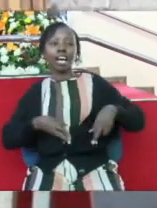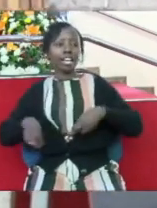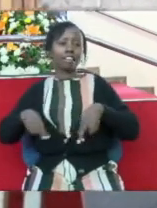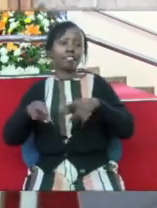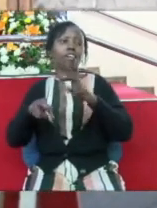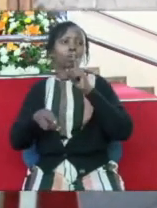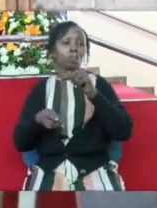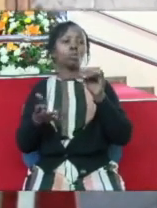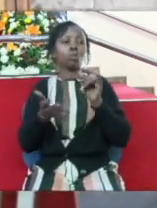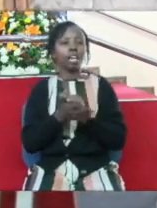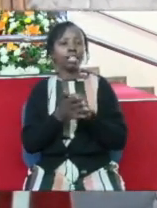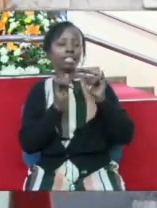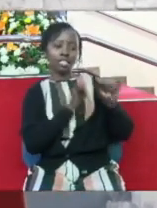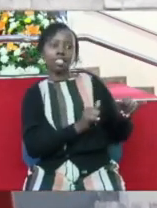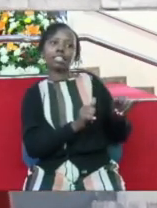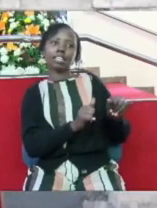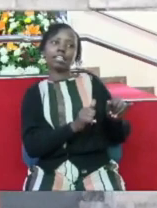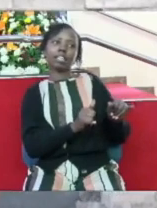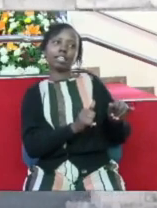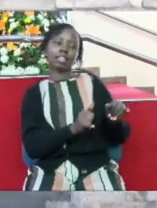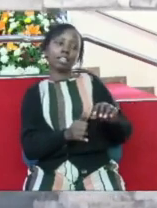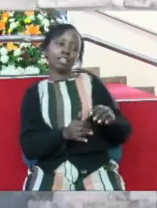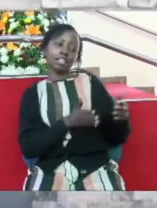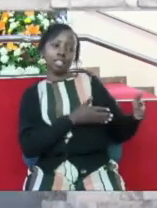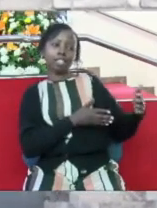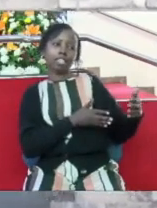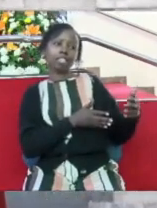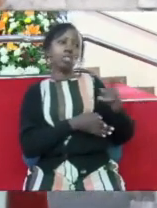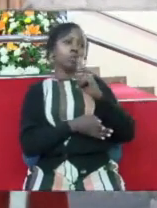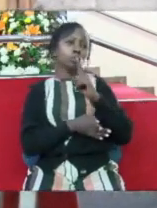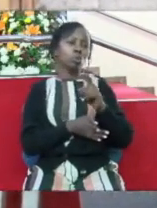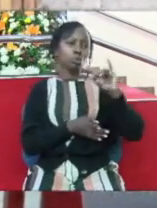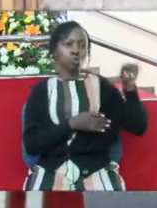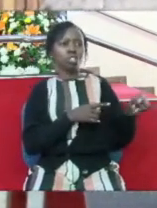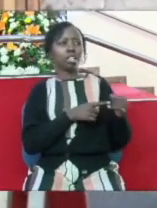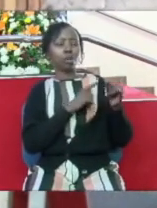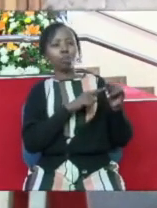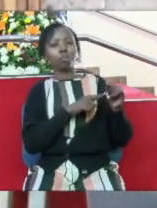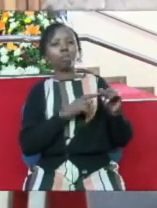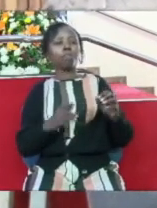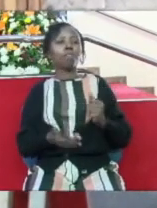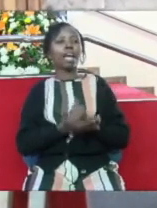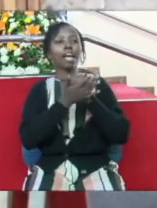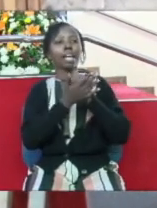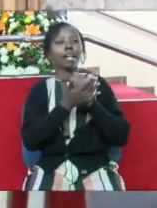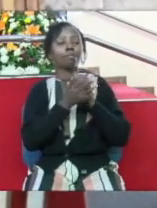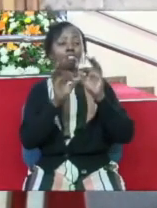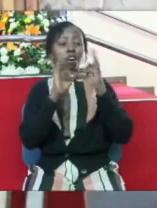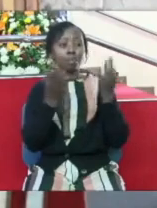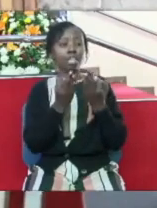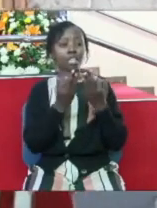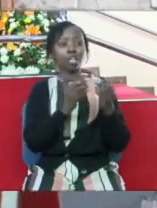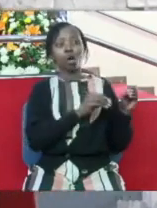side alone. Ili aweze kusalia ngambo ile peke yake. So he helped them cross the river Jabok. Akawasaidia wakavuka mto Jabok. And